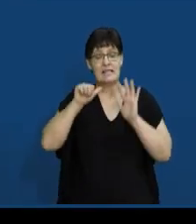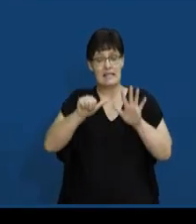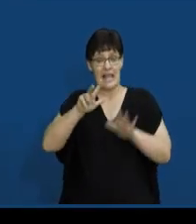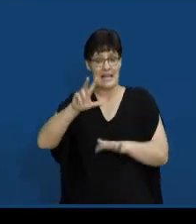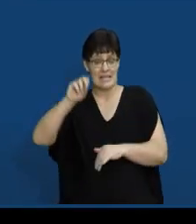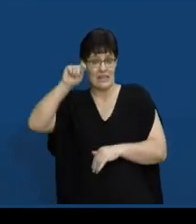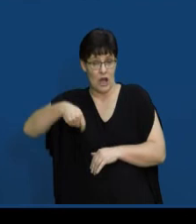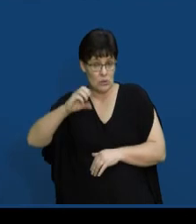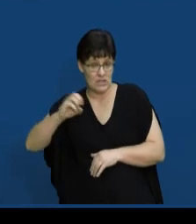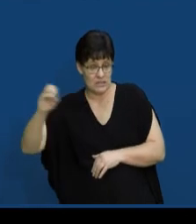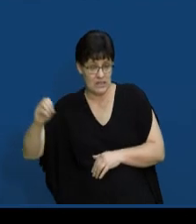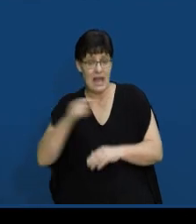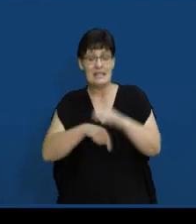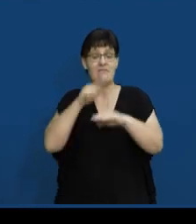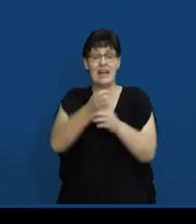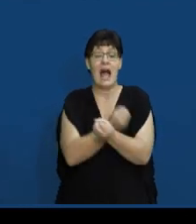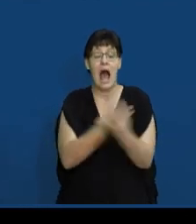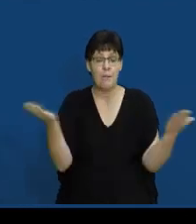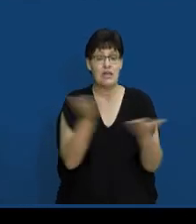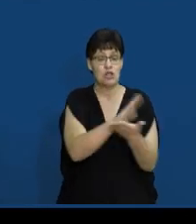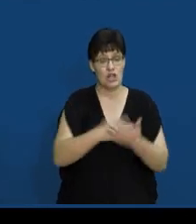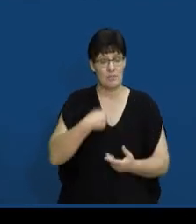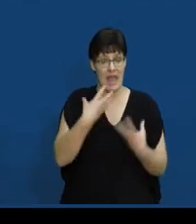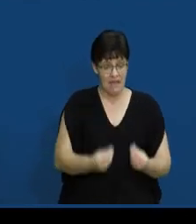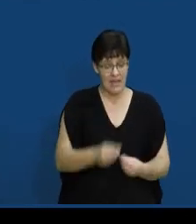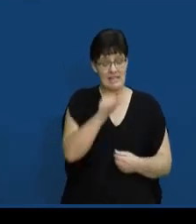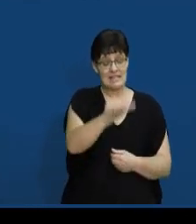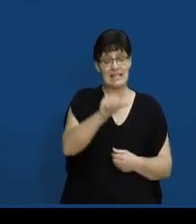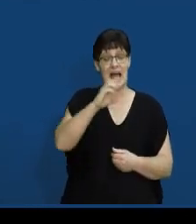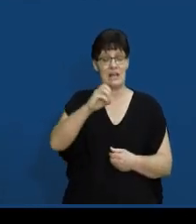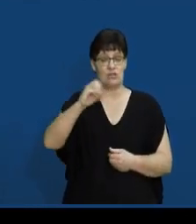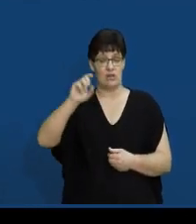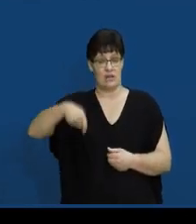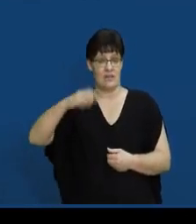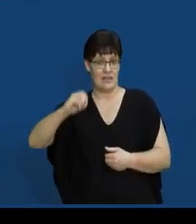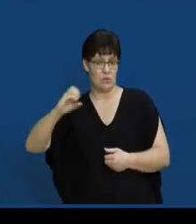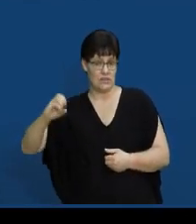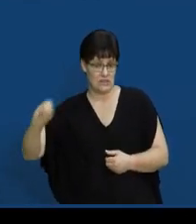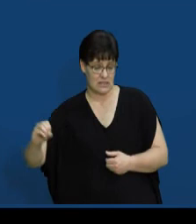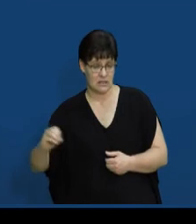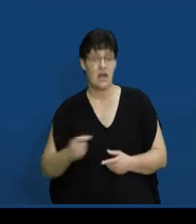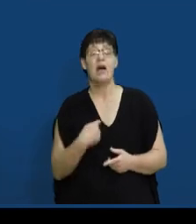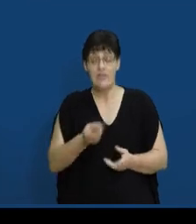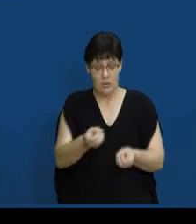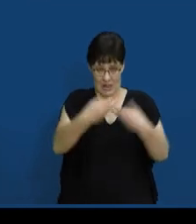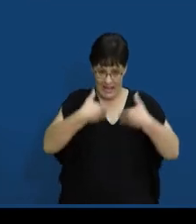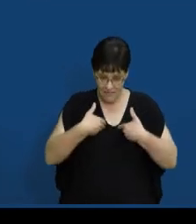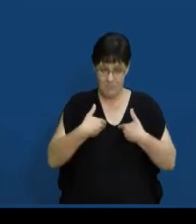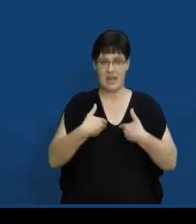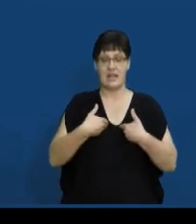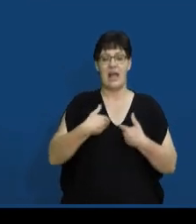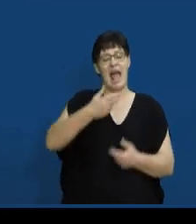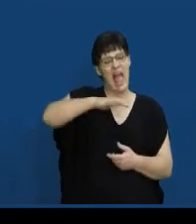4,680,000, divided by the number of shares in issue, namely 600,000, that will then tell